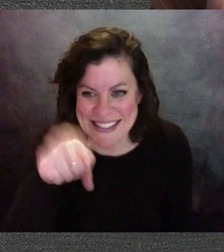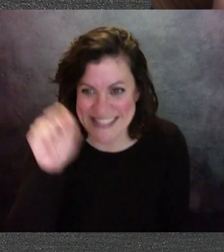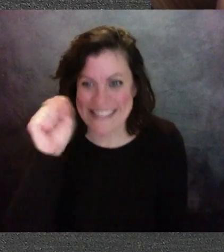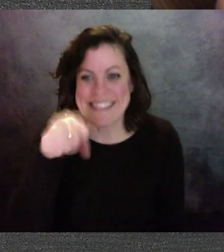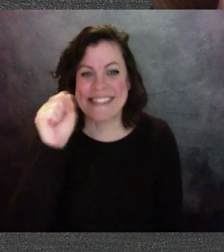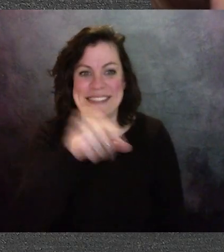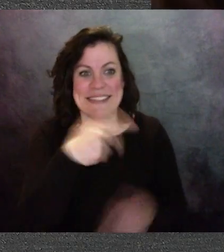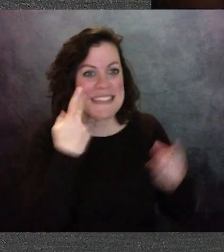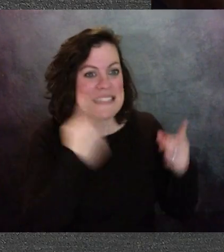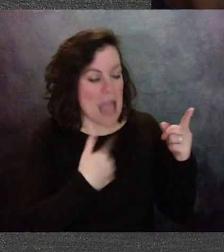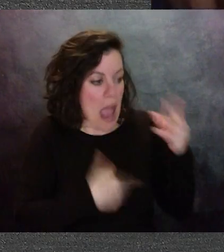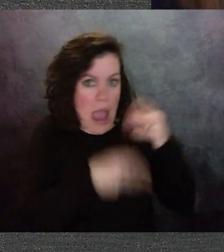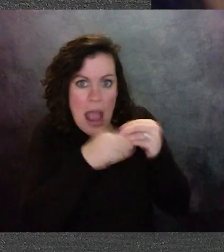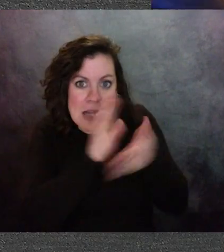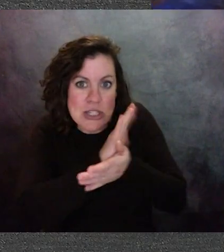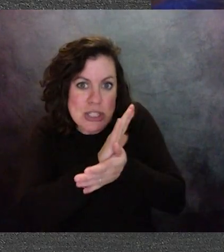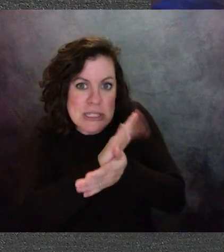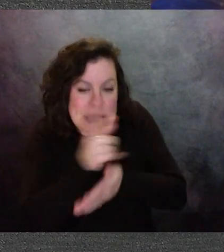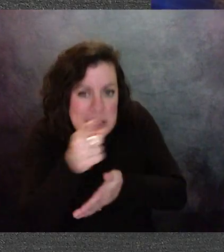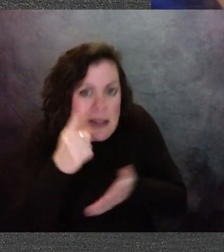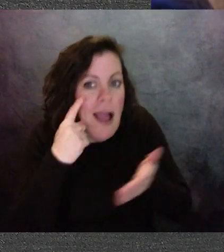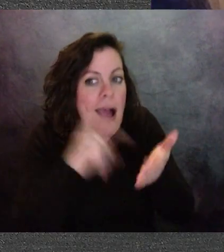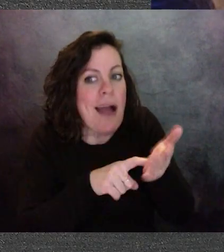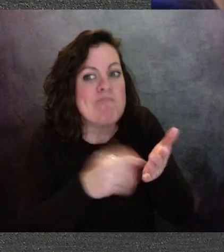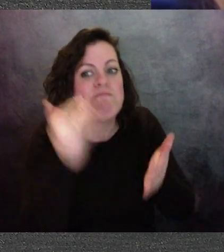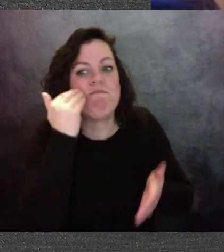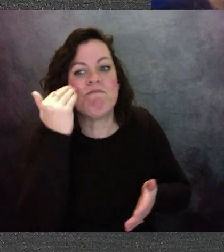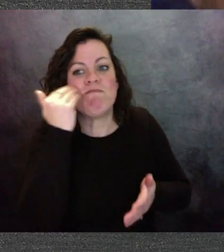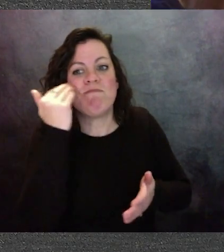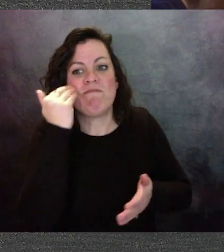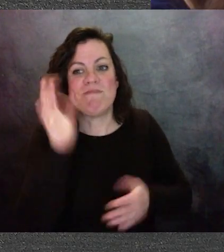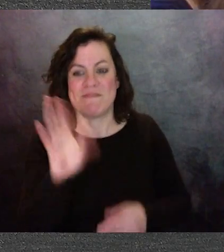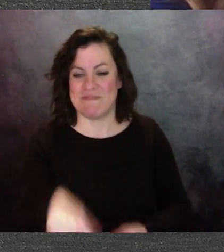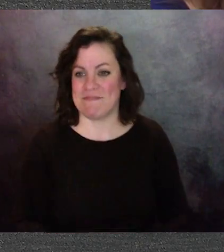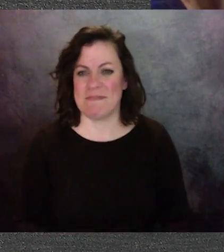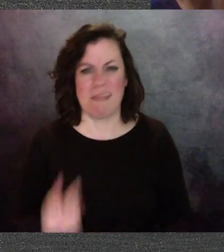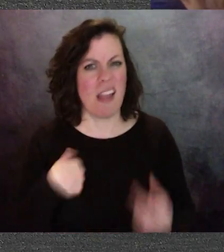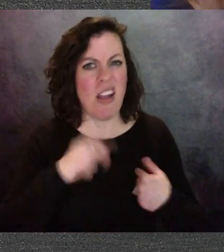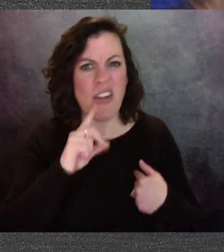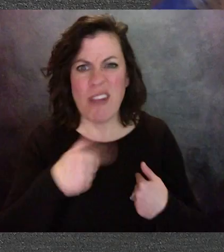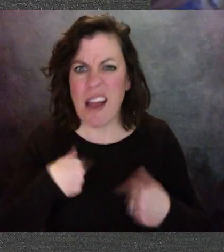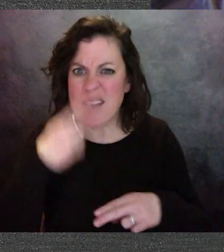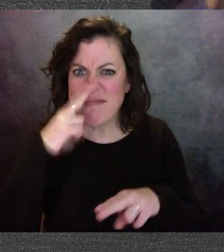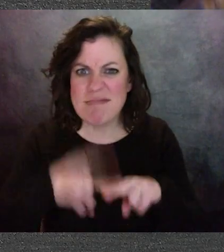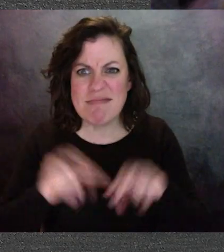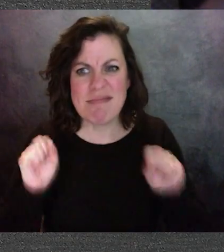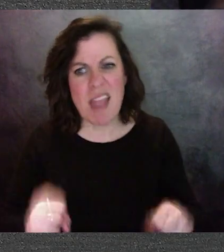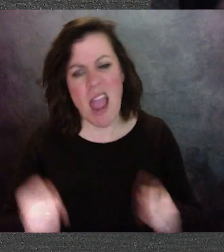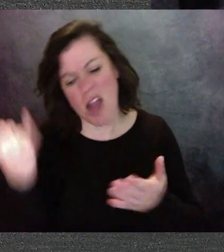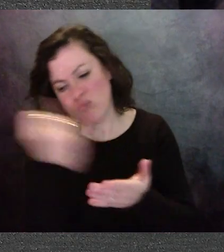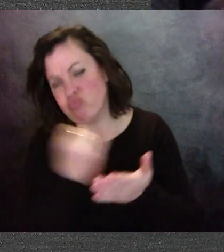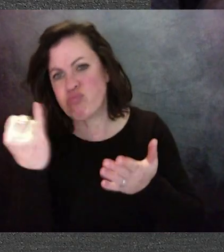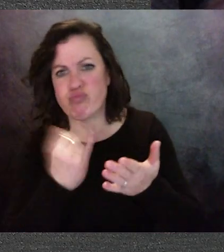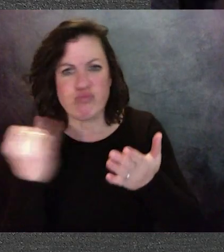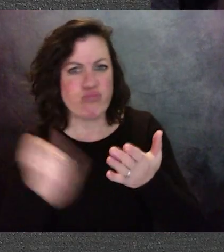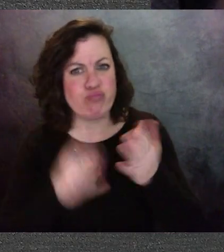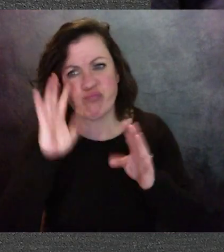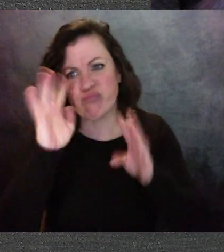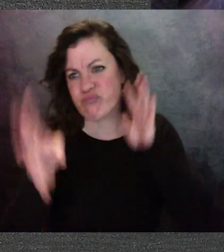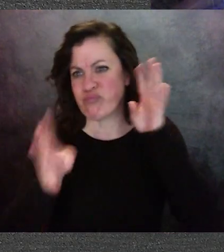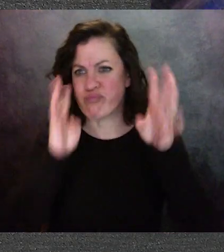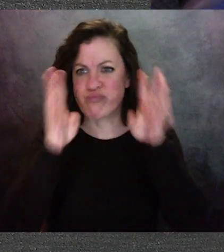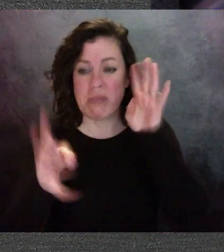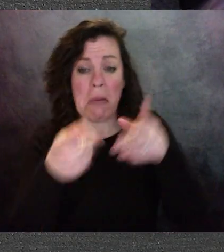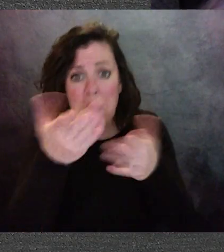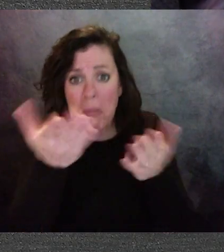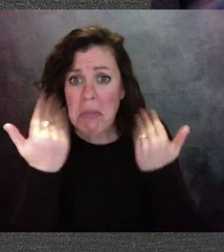to him. This is really fun. I feel like I could do this for hours. And this would be really fun to do with a friend or some people